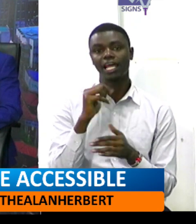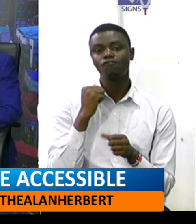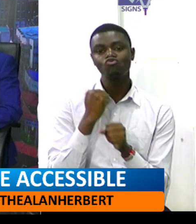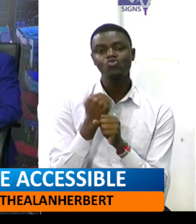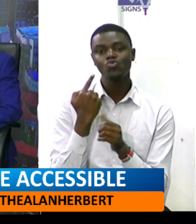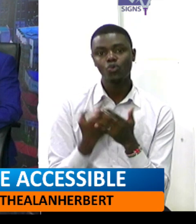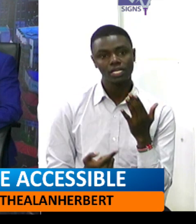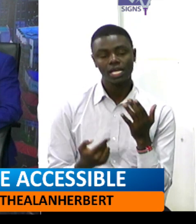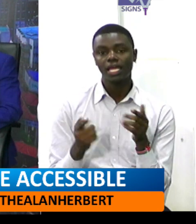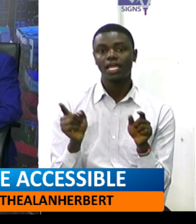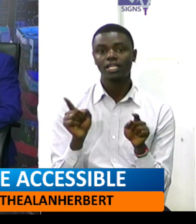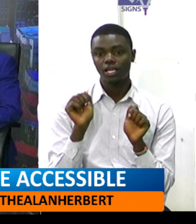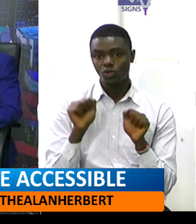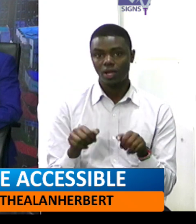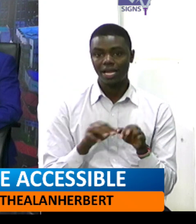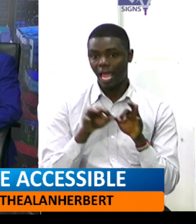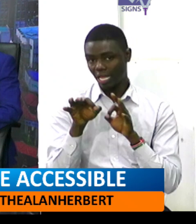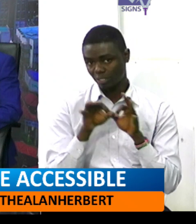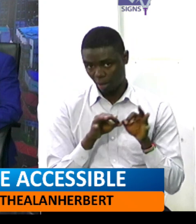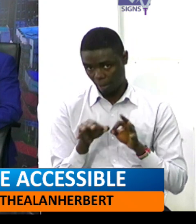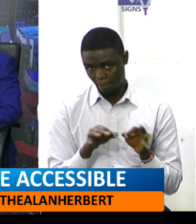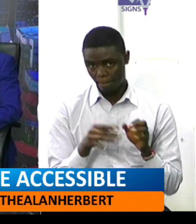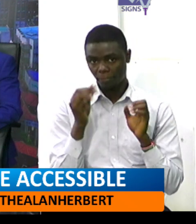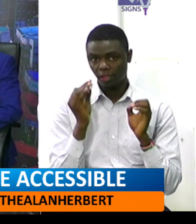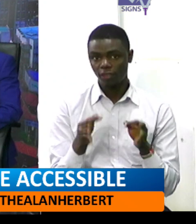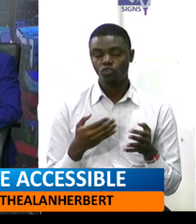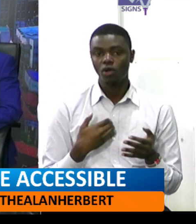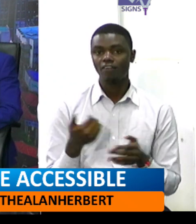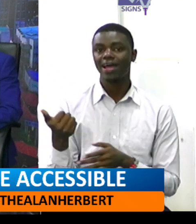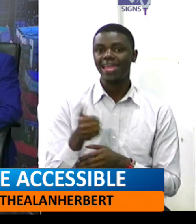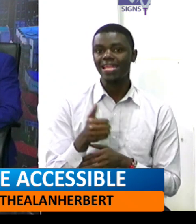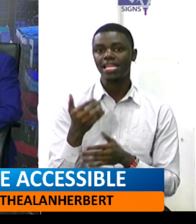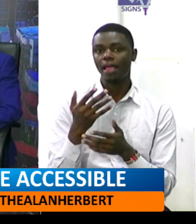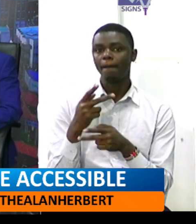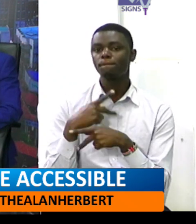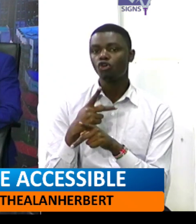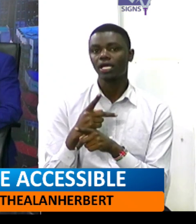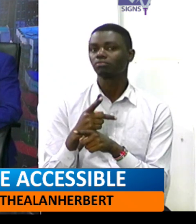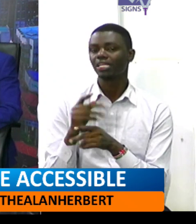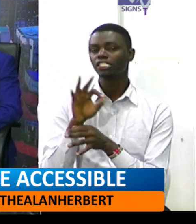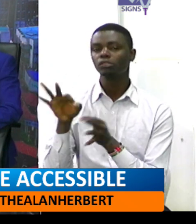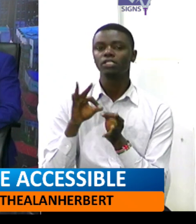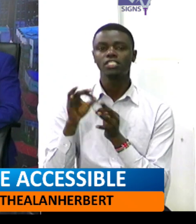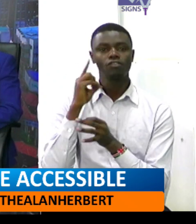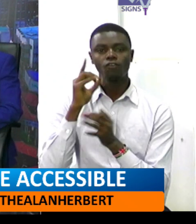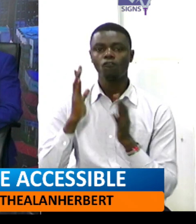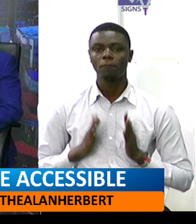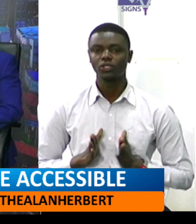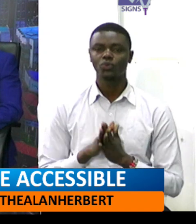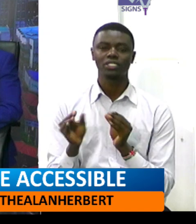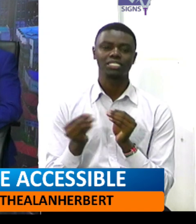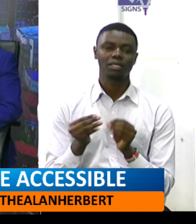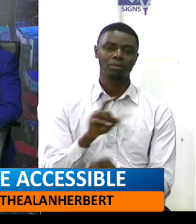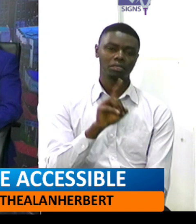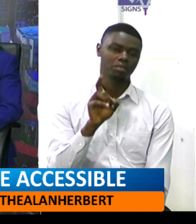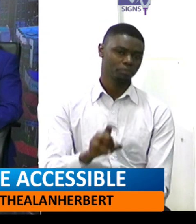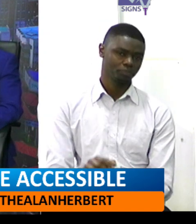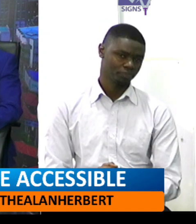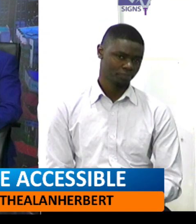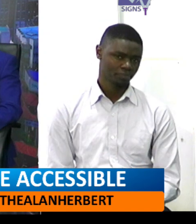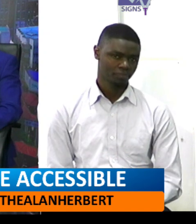do? And also, could you extrapolate if you have any products that are specific for persons with disabilities?